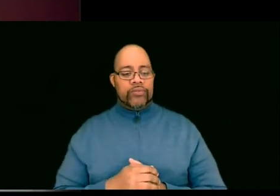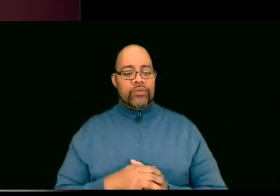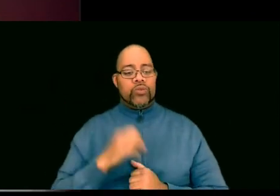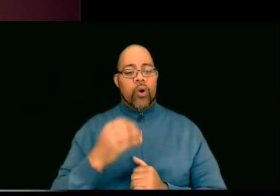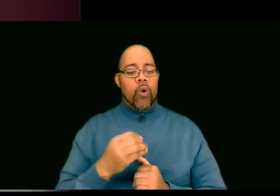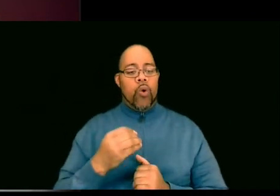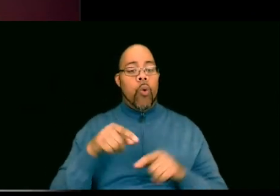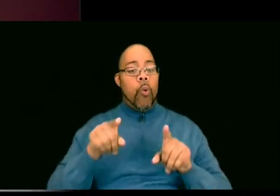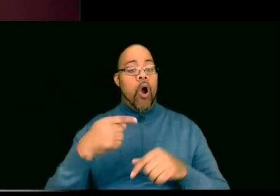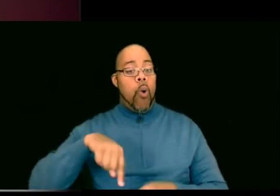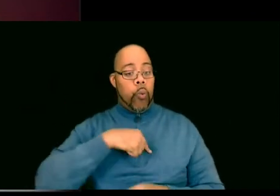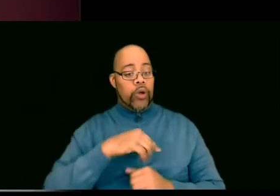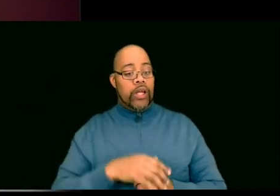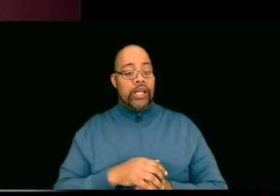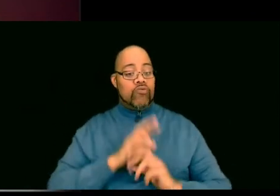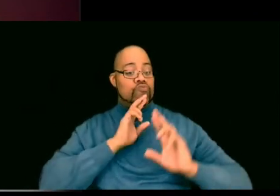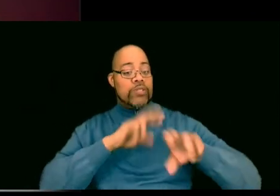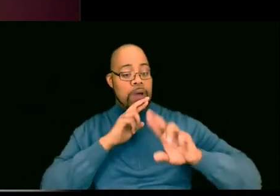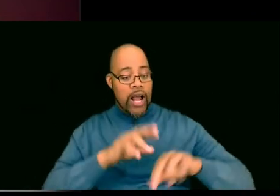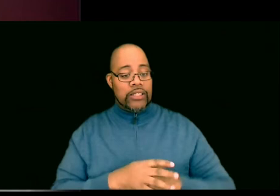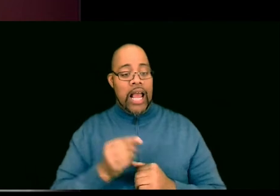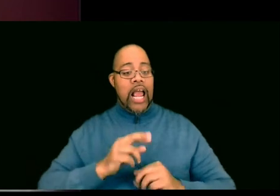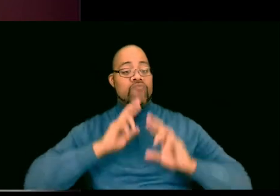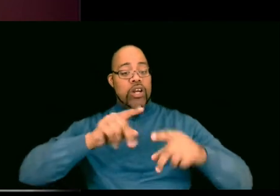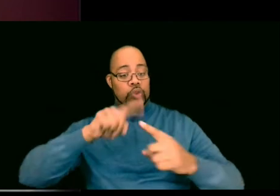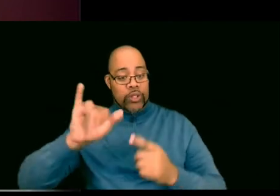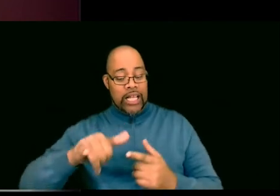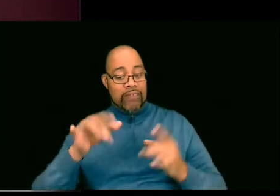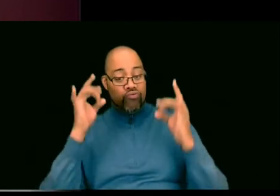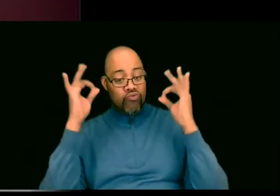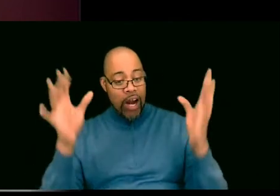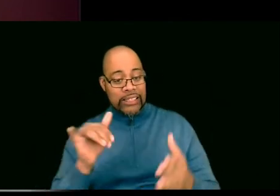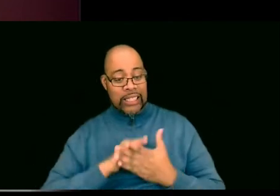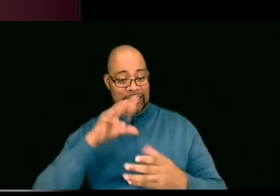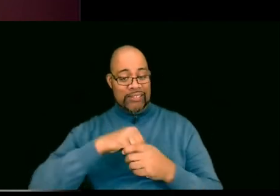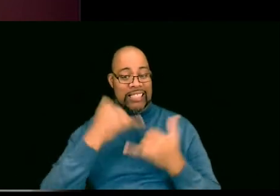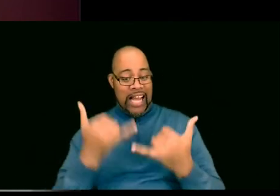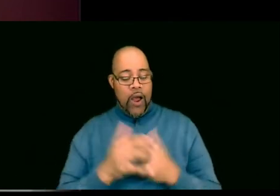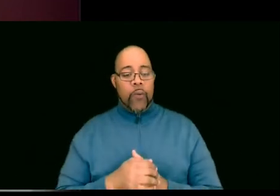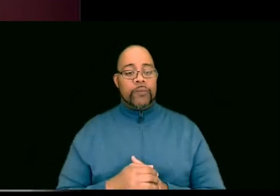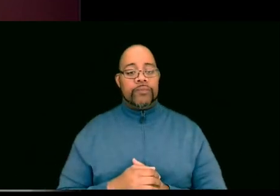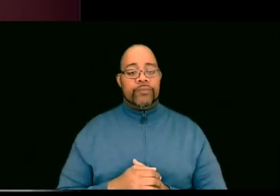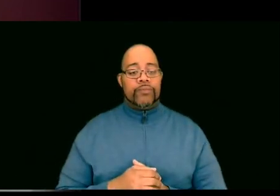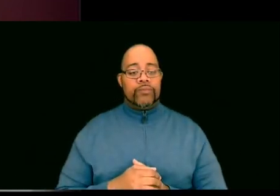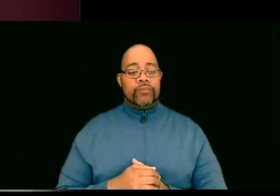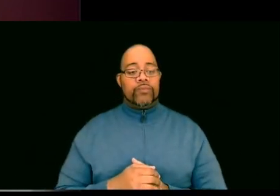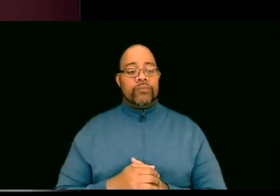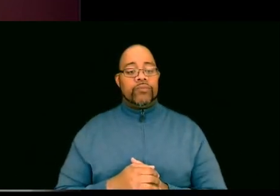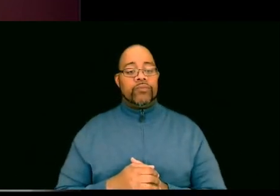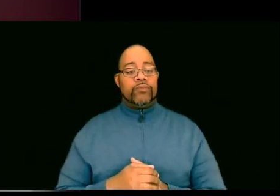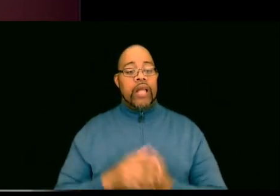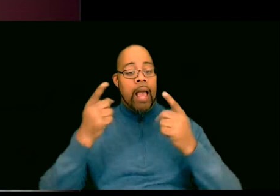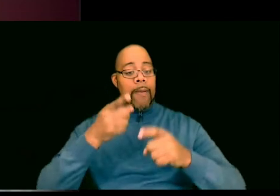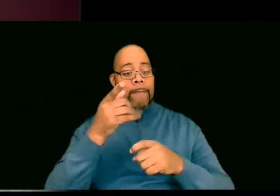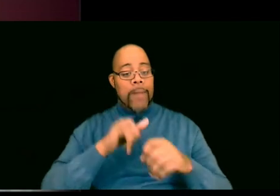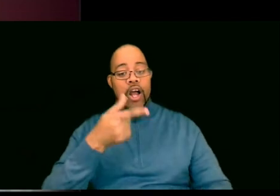view. And so while we are responding and reacting to this crisis that we're in right now, brought